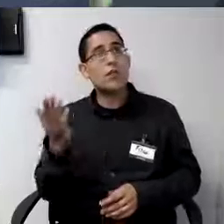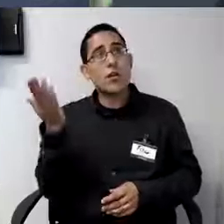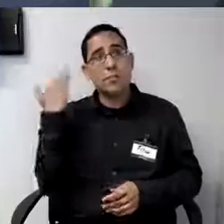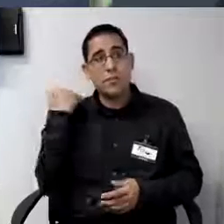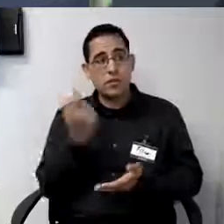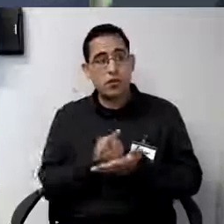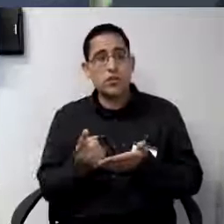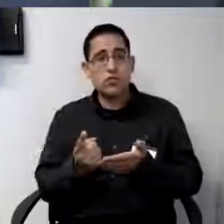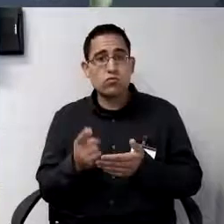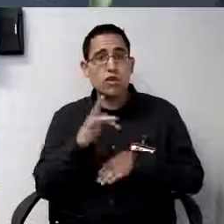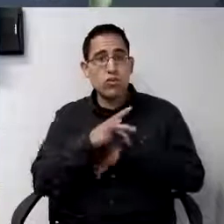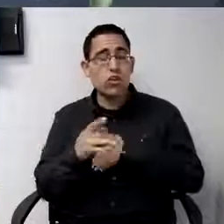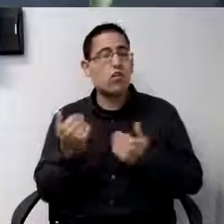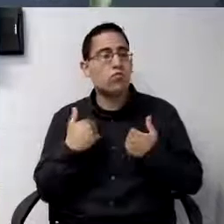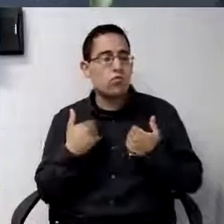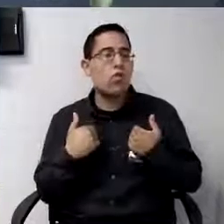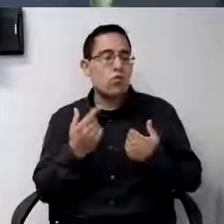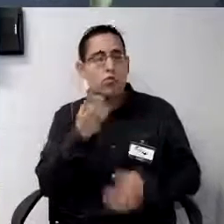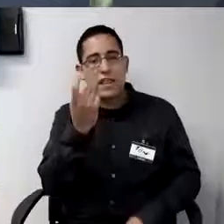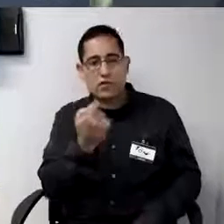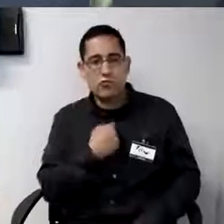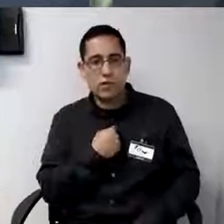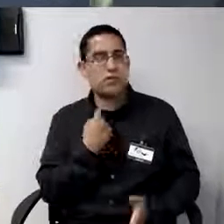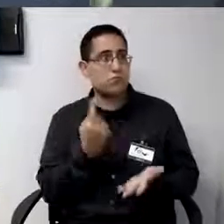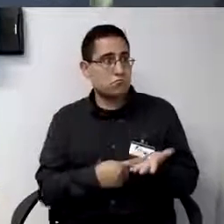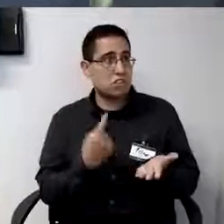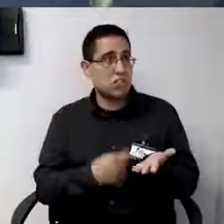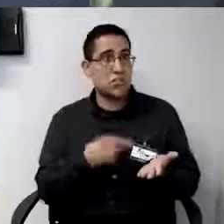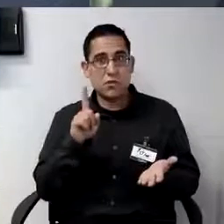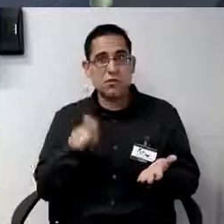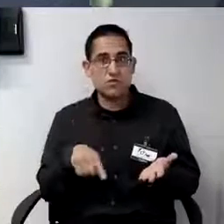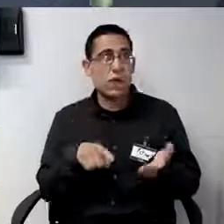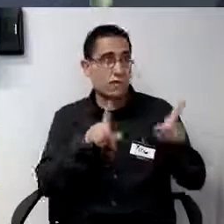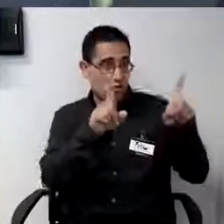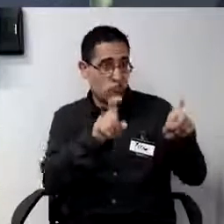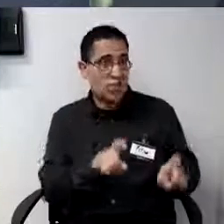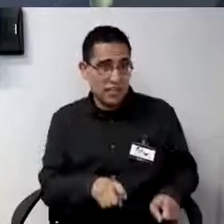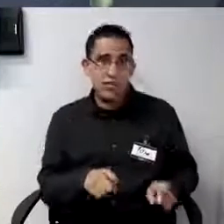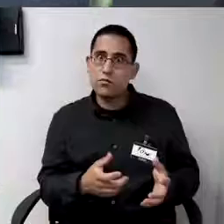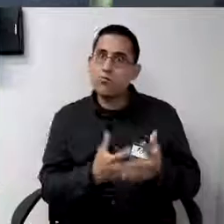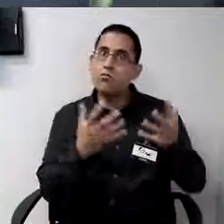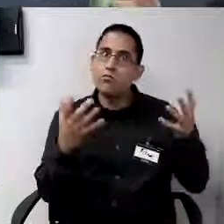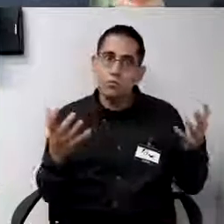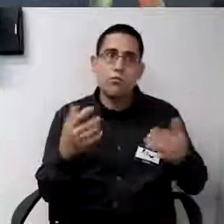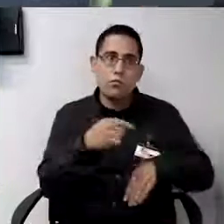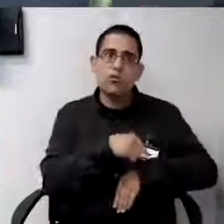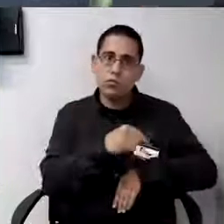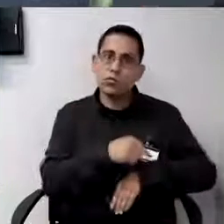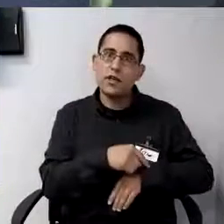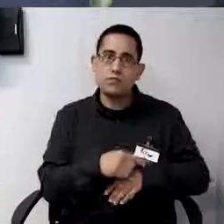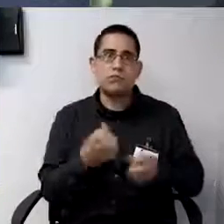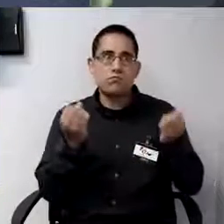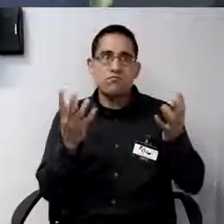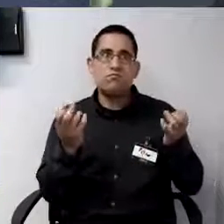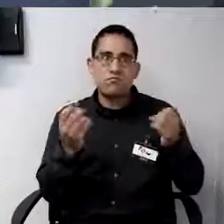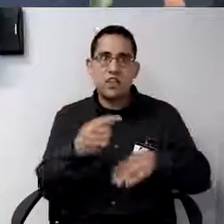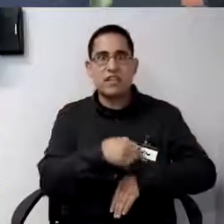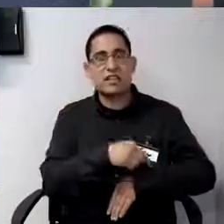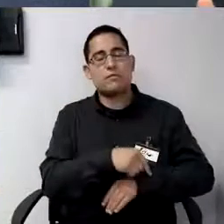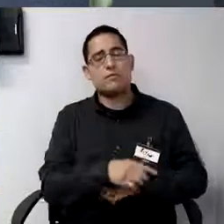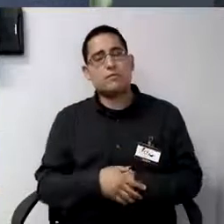some times that we actually do have to test the patient multiple times. So they might test